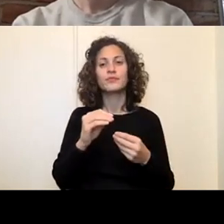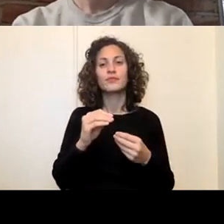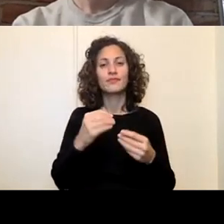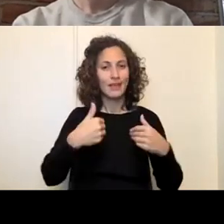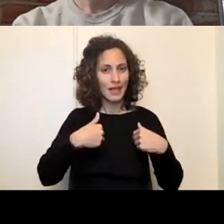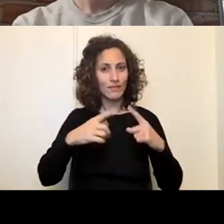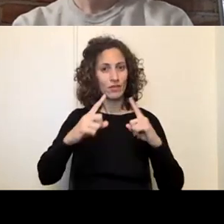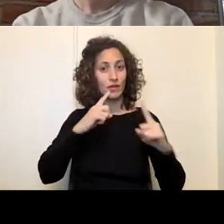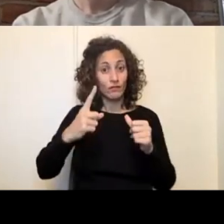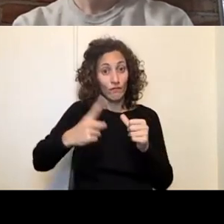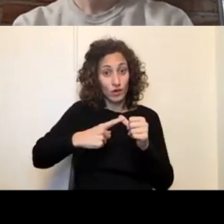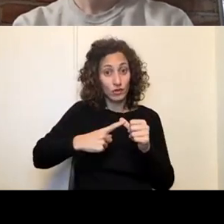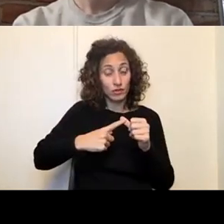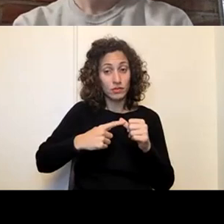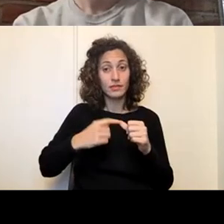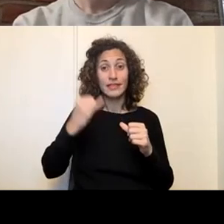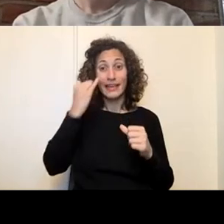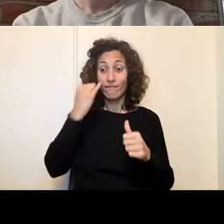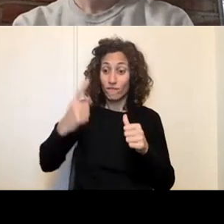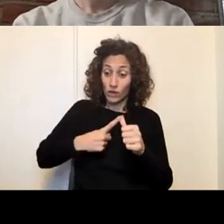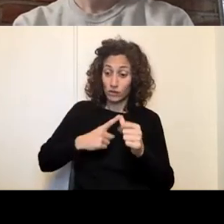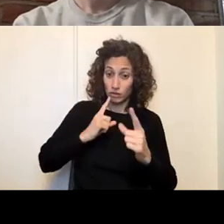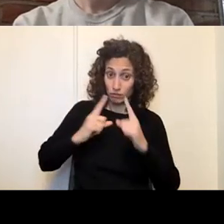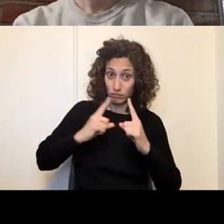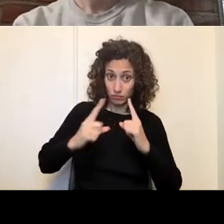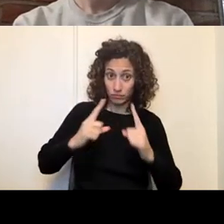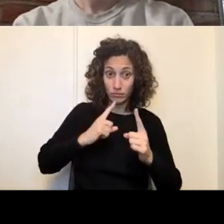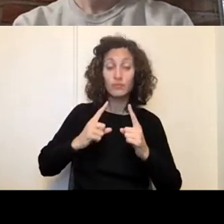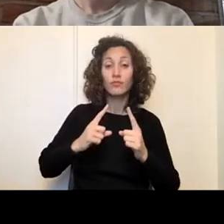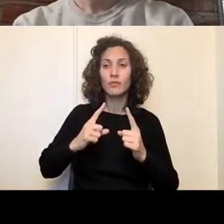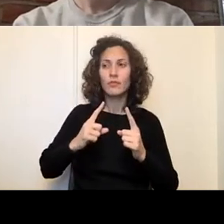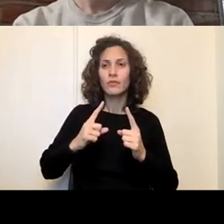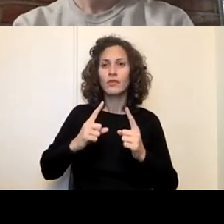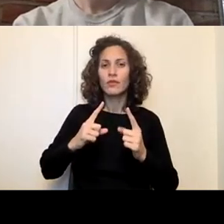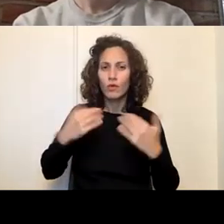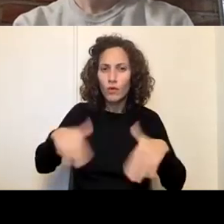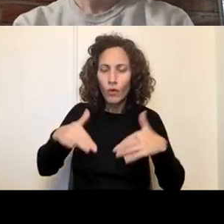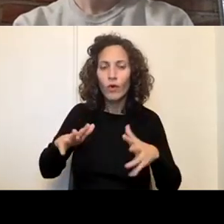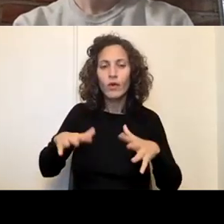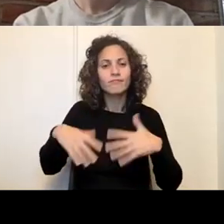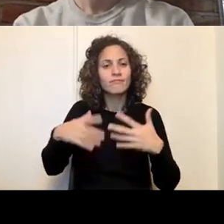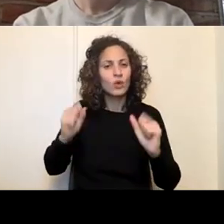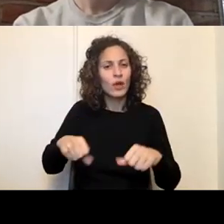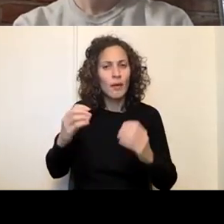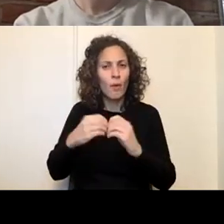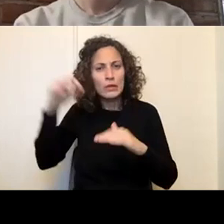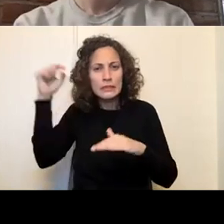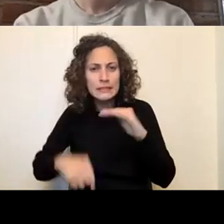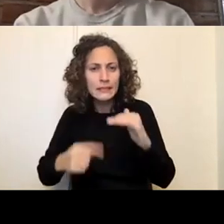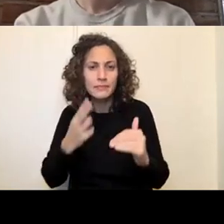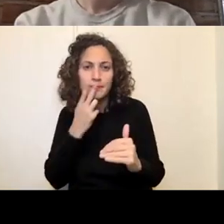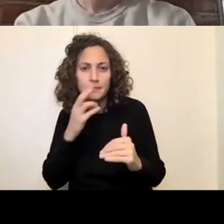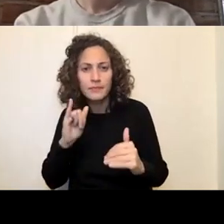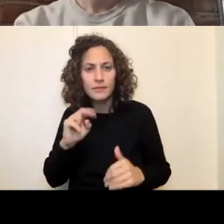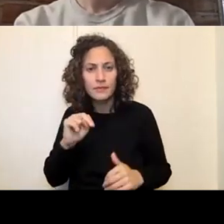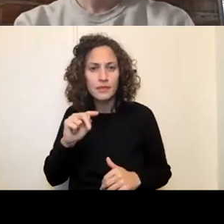conversation before. And when you have that conversation, I think you can actually get to a deeper level of intimacy when you can very